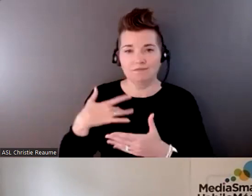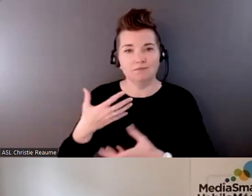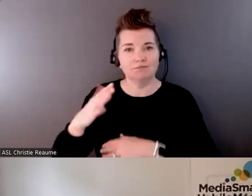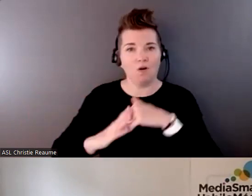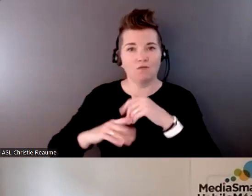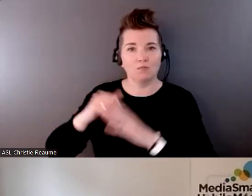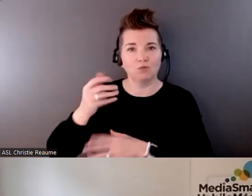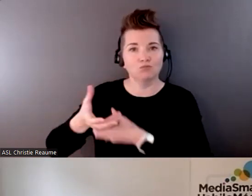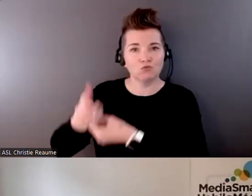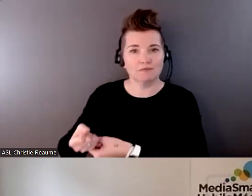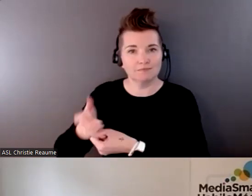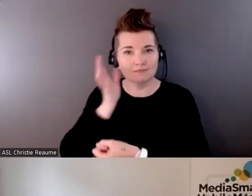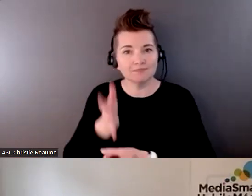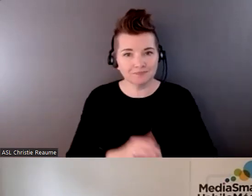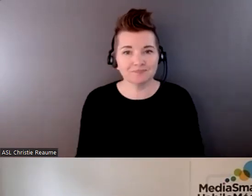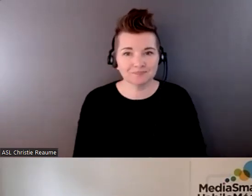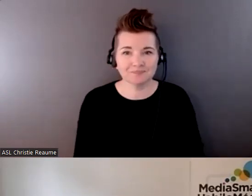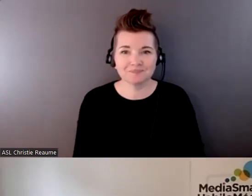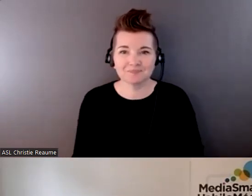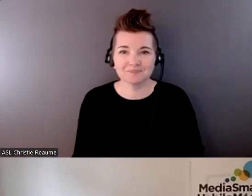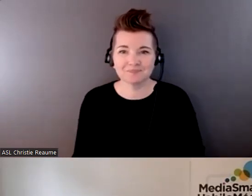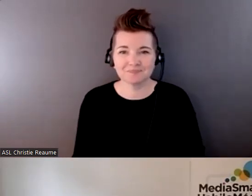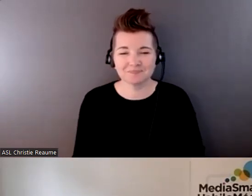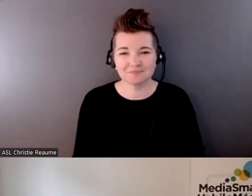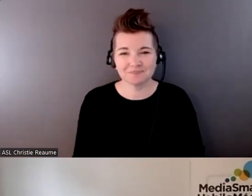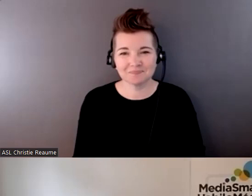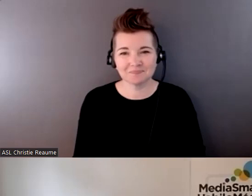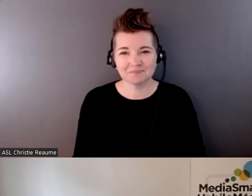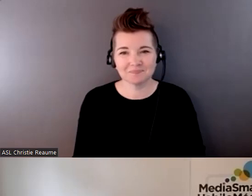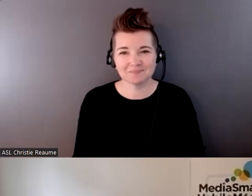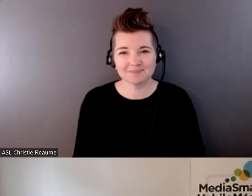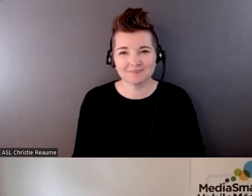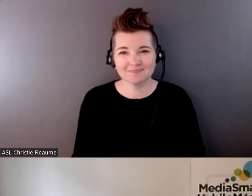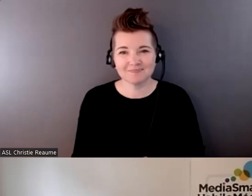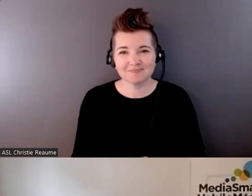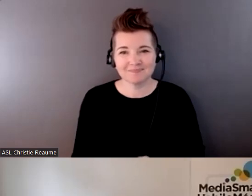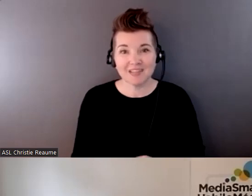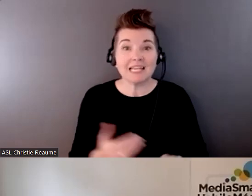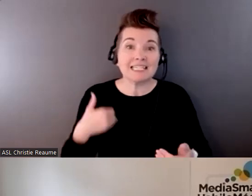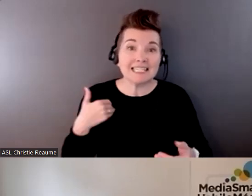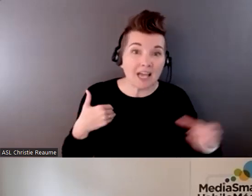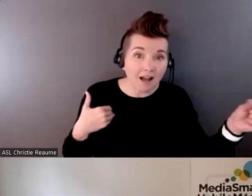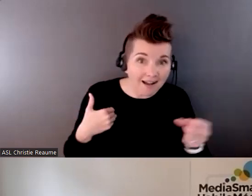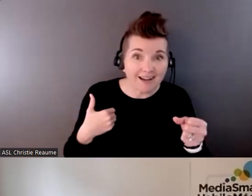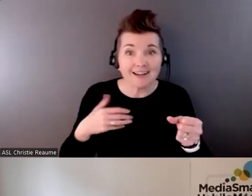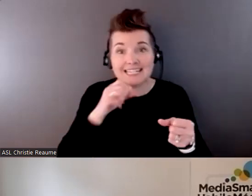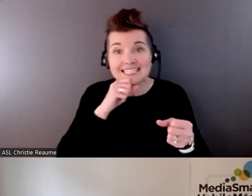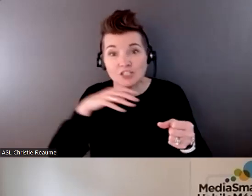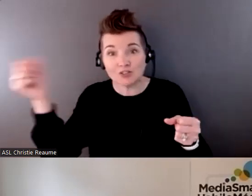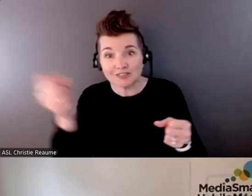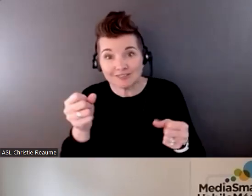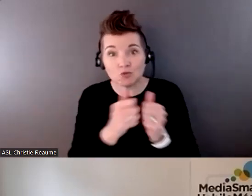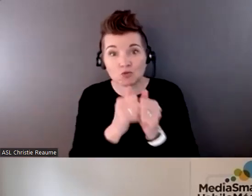so it's really good to hear that not to say that intergenerational uh digital literacy programs are not also